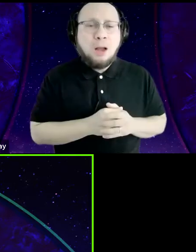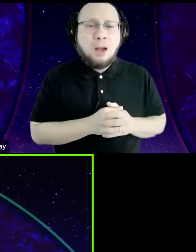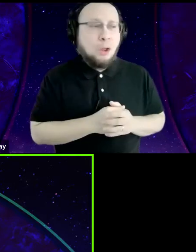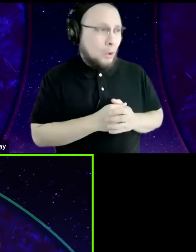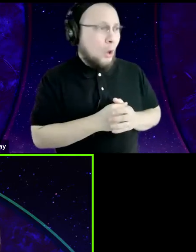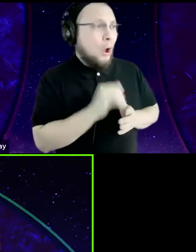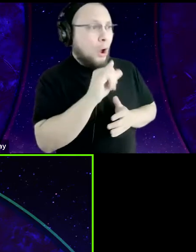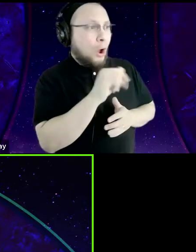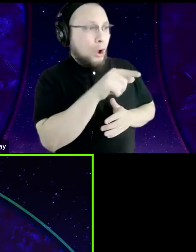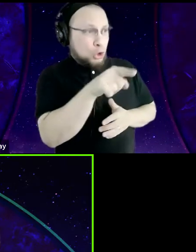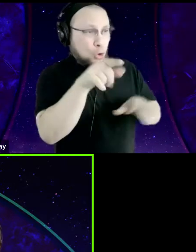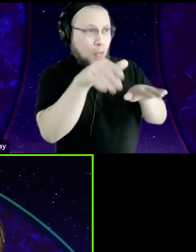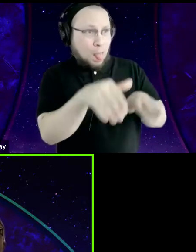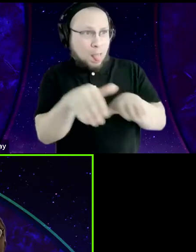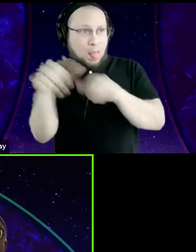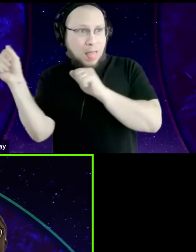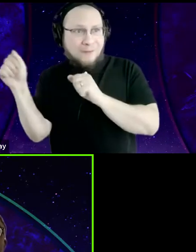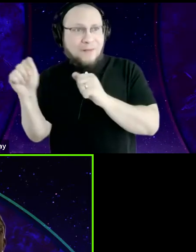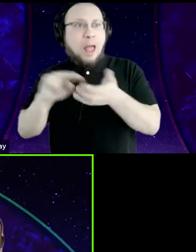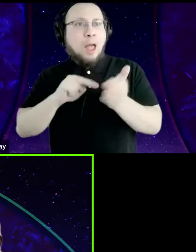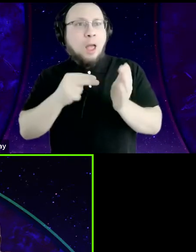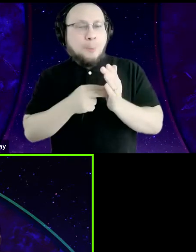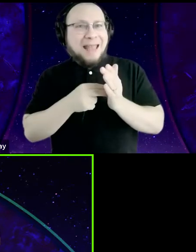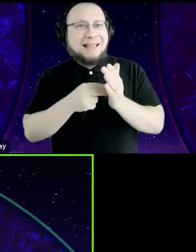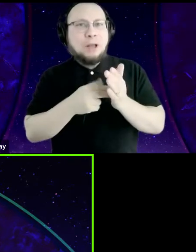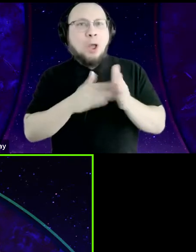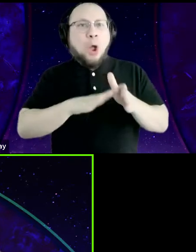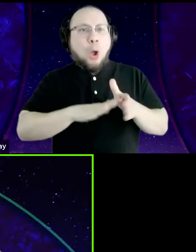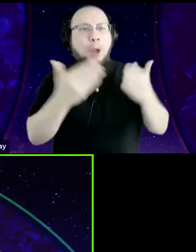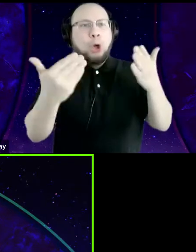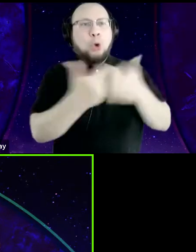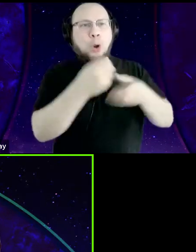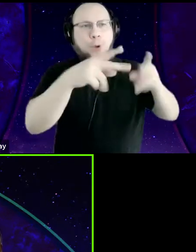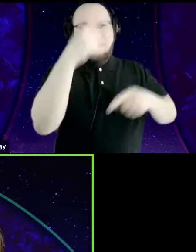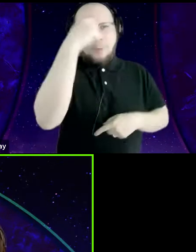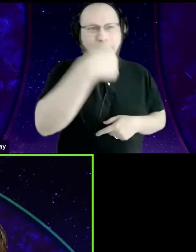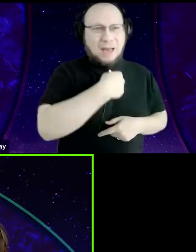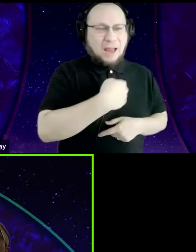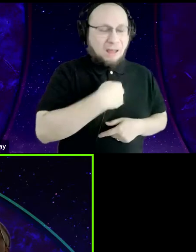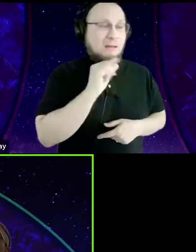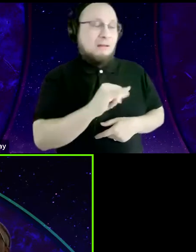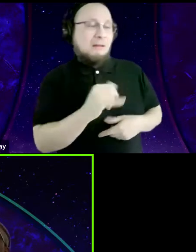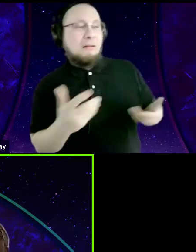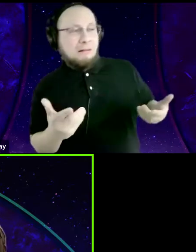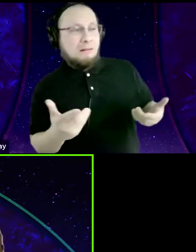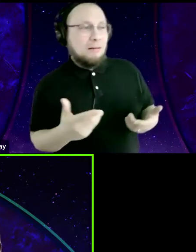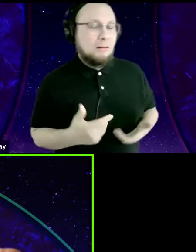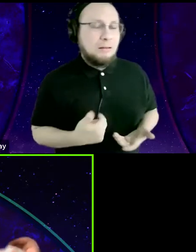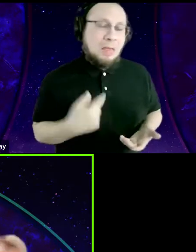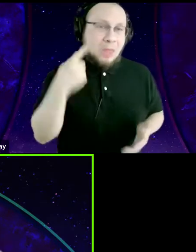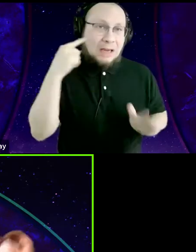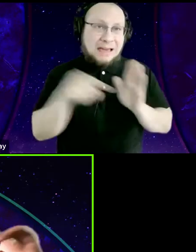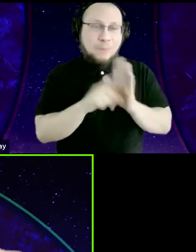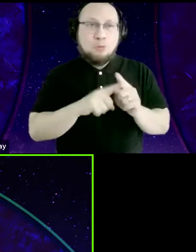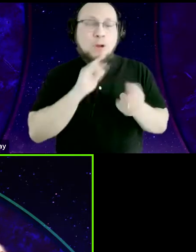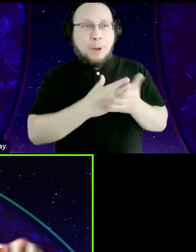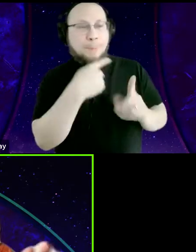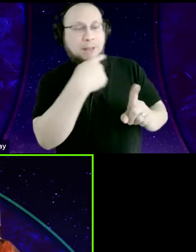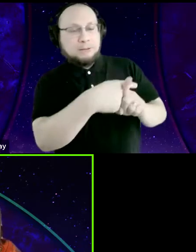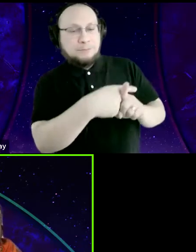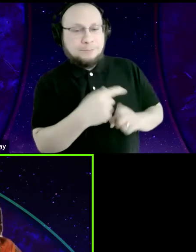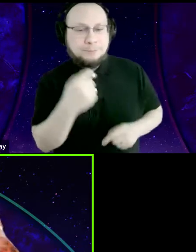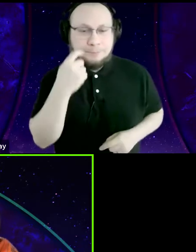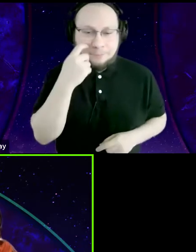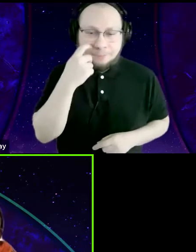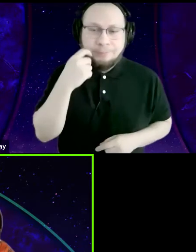actually opened up a door for me to do this other thing. And while I'm not, like, I'm not trying to be I'm trying